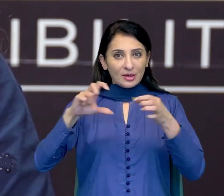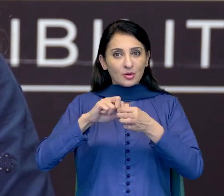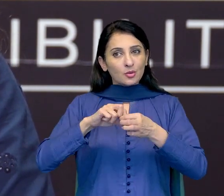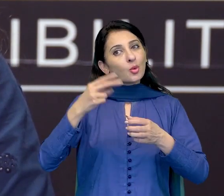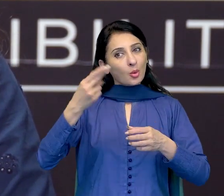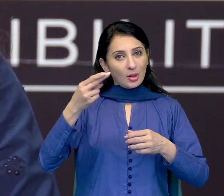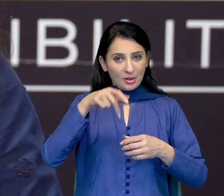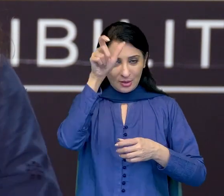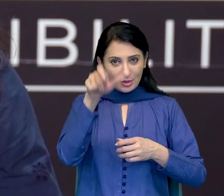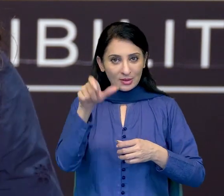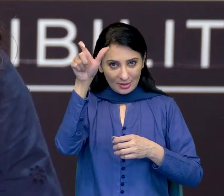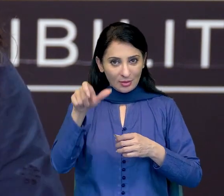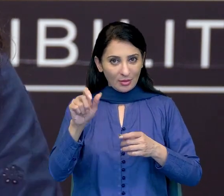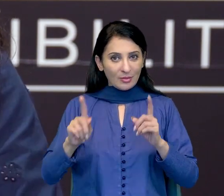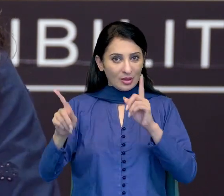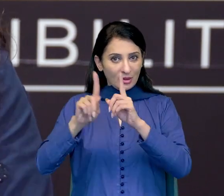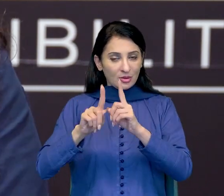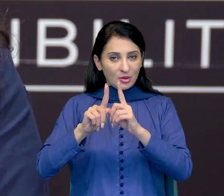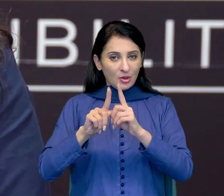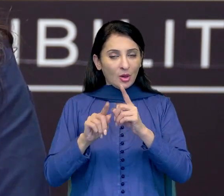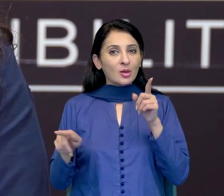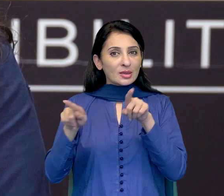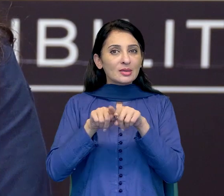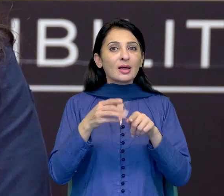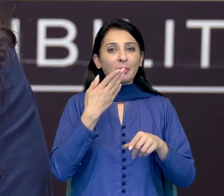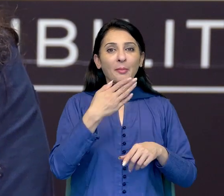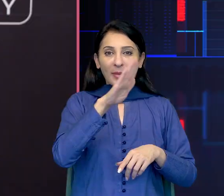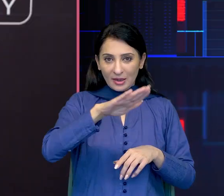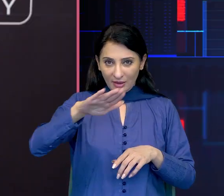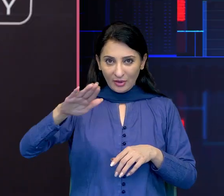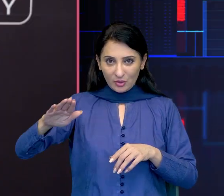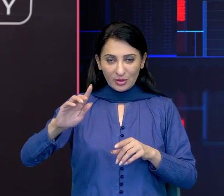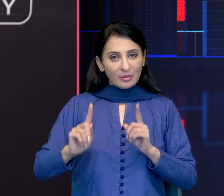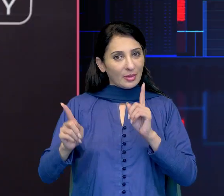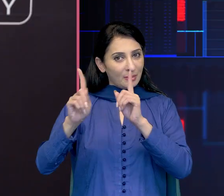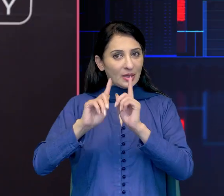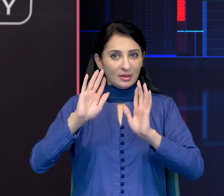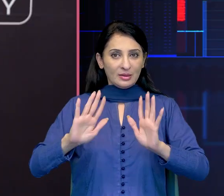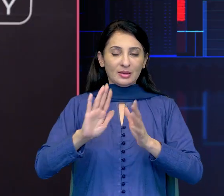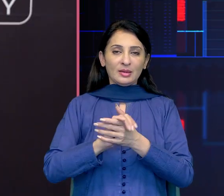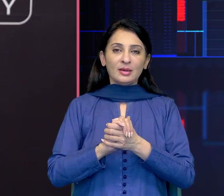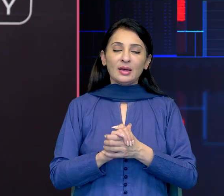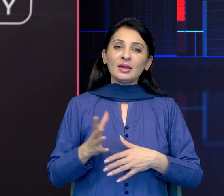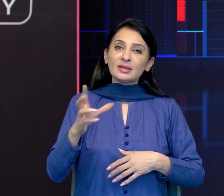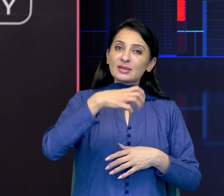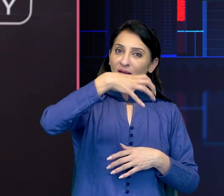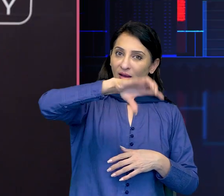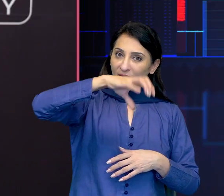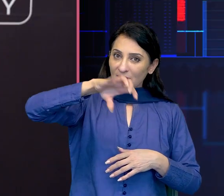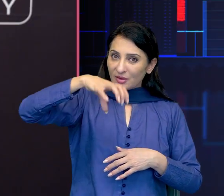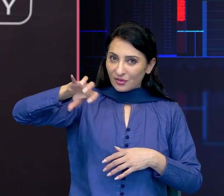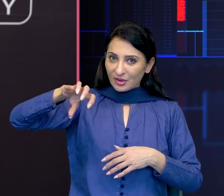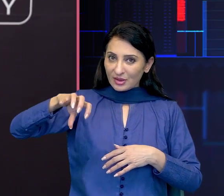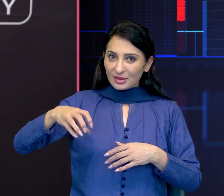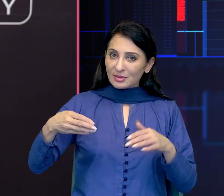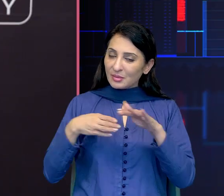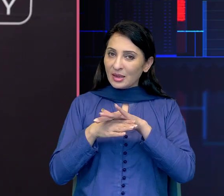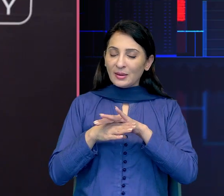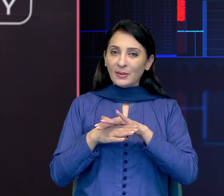discipline, and also otherwise also students in all these countries.